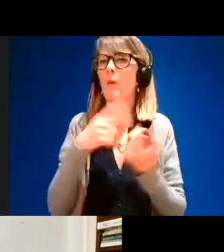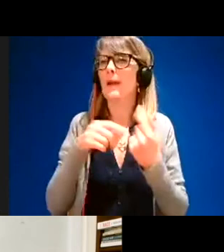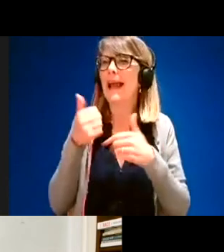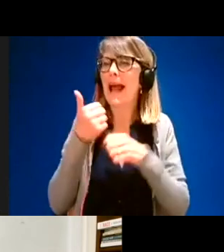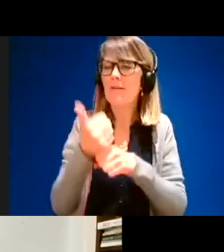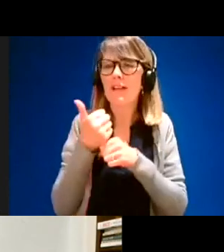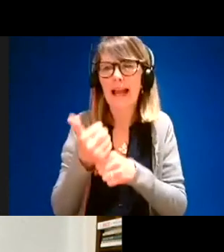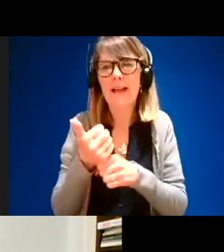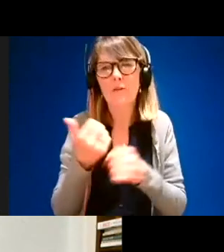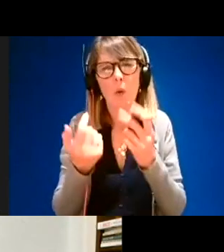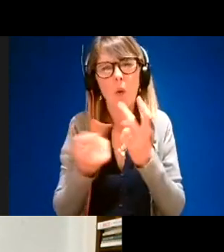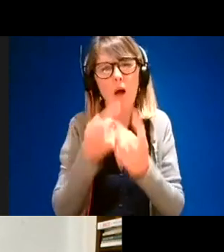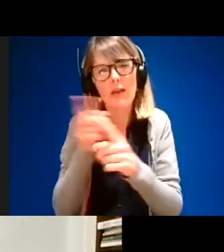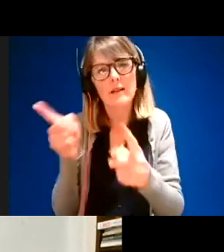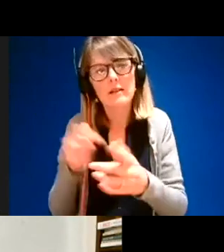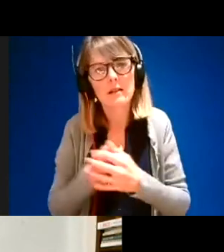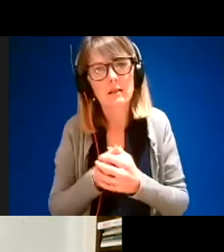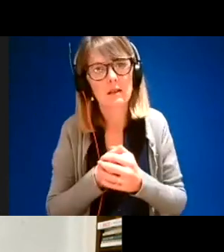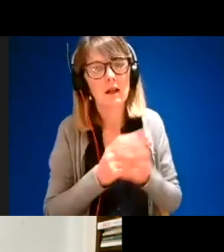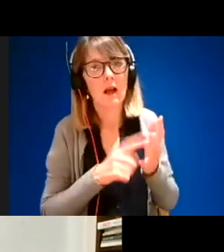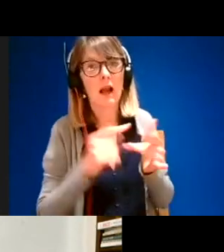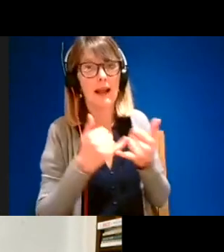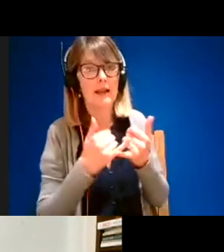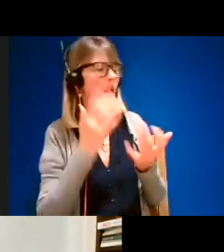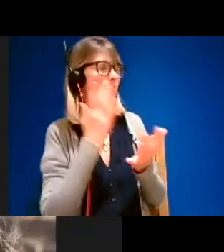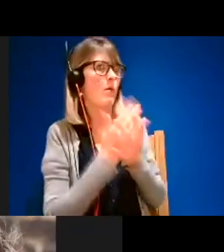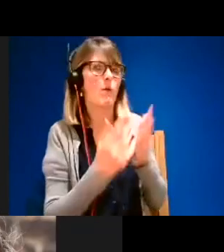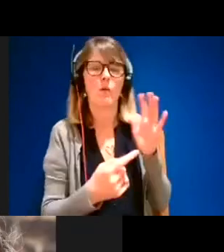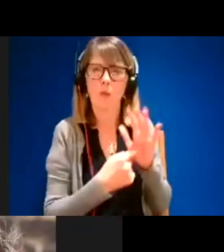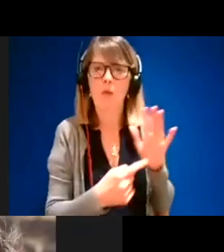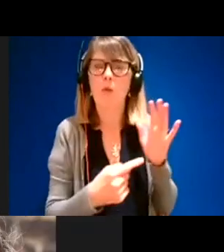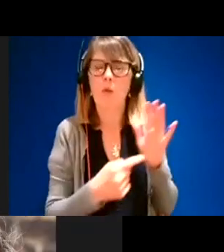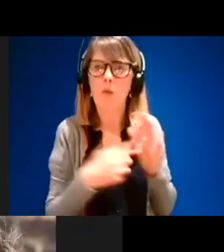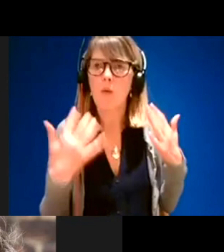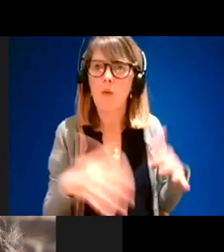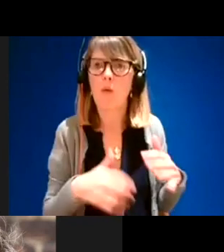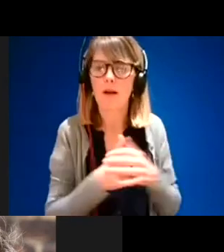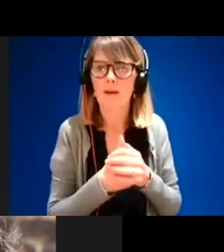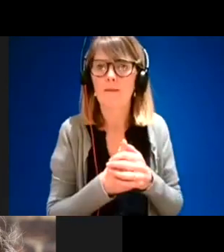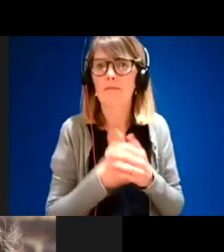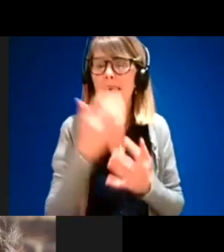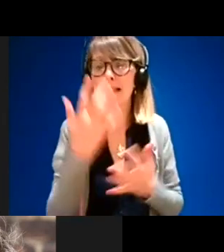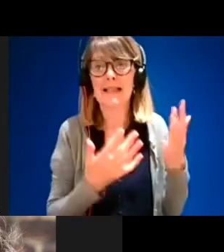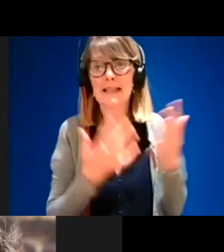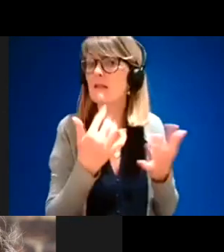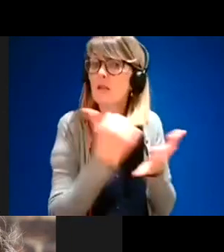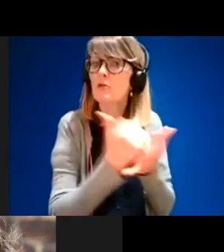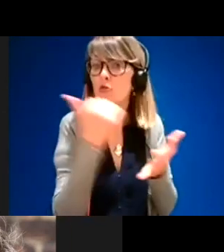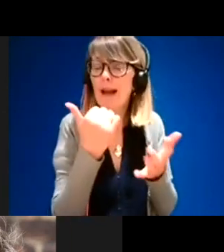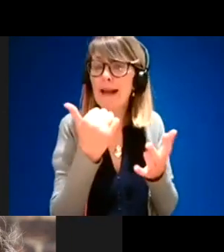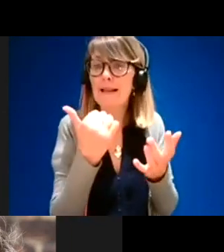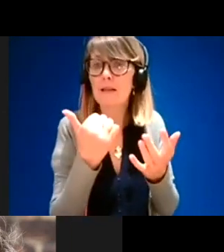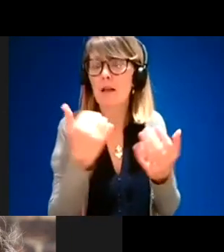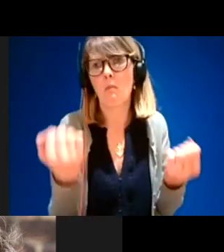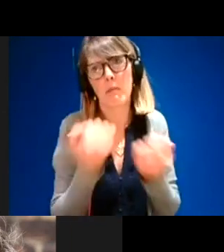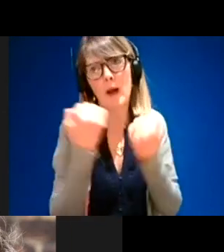others. Yeah, that's really, really important, isn't it? I think, as you say, the statistics are great, and they're very